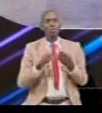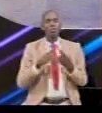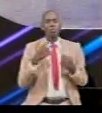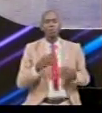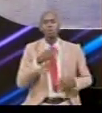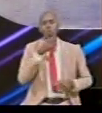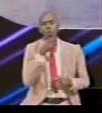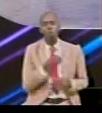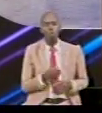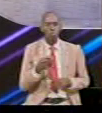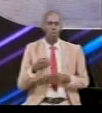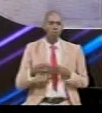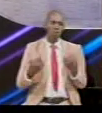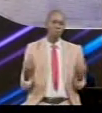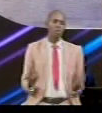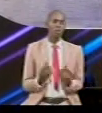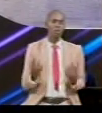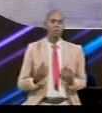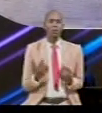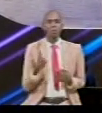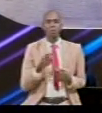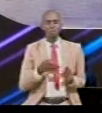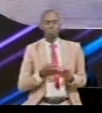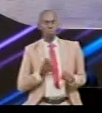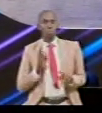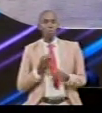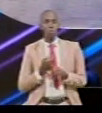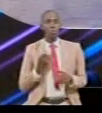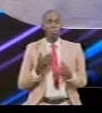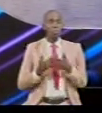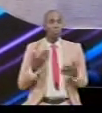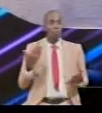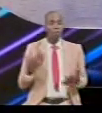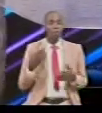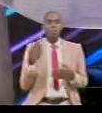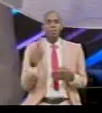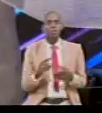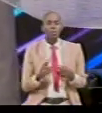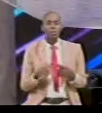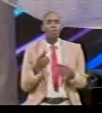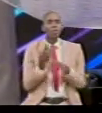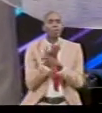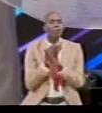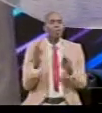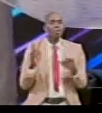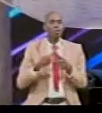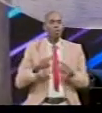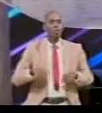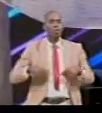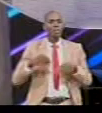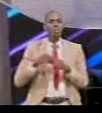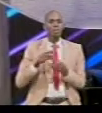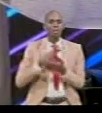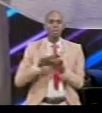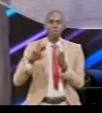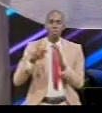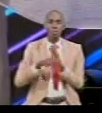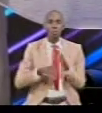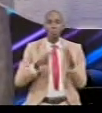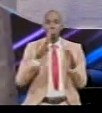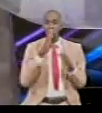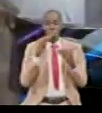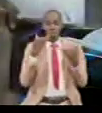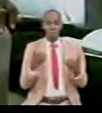where we were dug. It is freedom to live in righteousness, being then made free